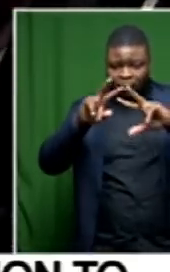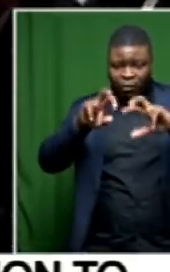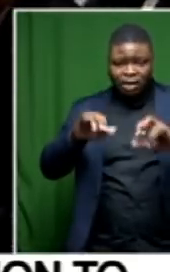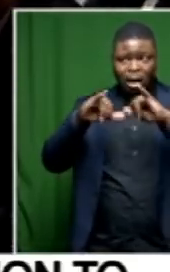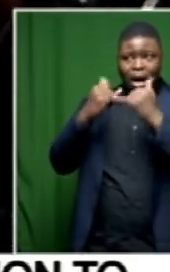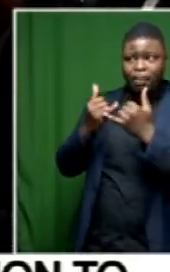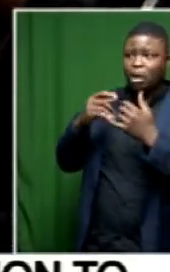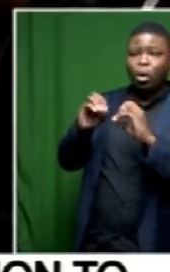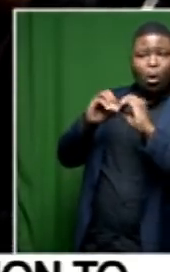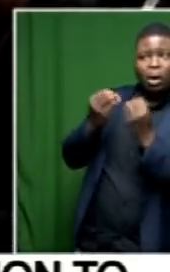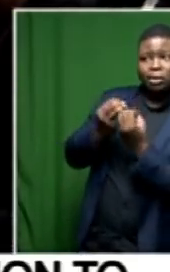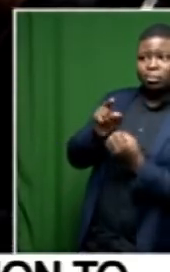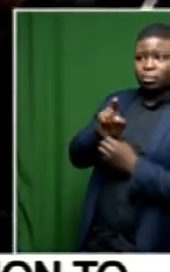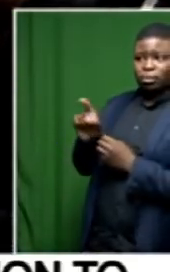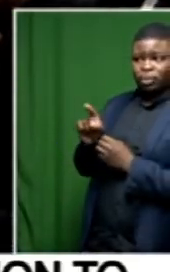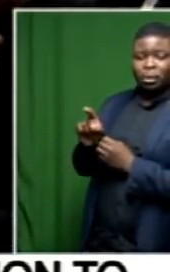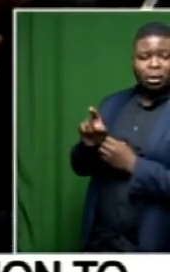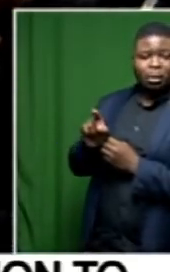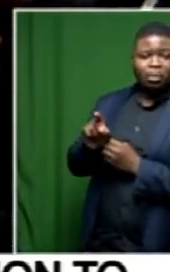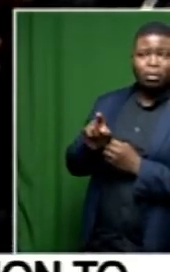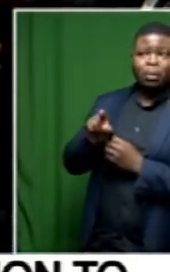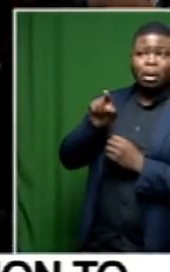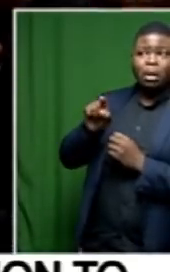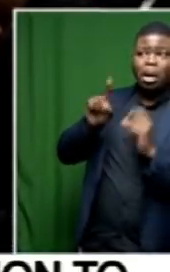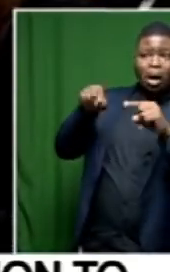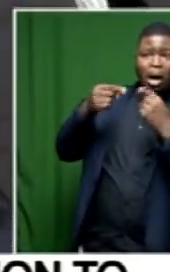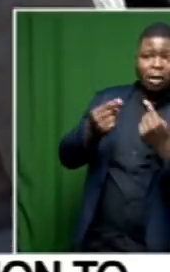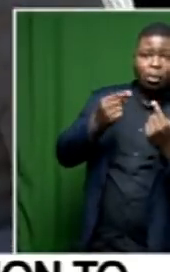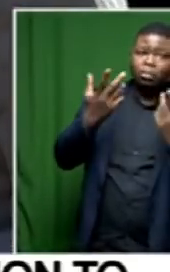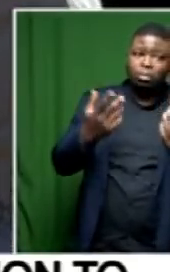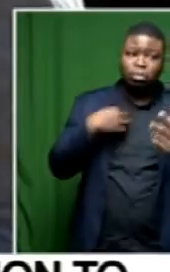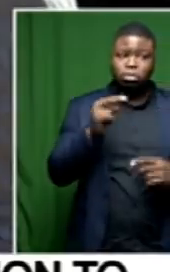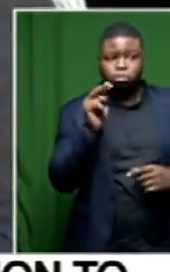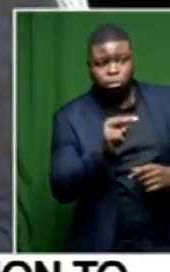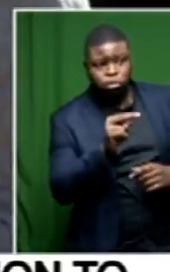criminality or otherwise in this matter, cannot find otherwise.